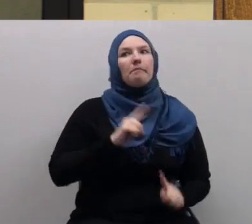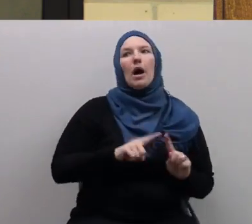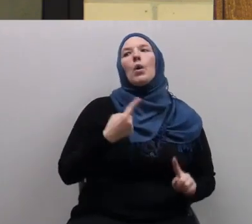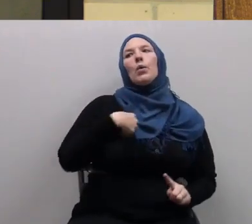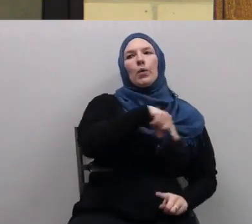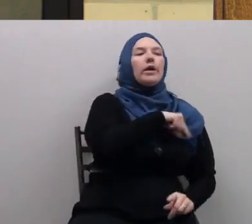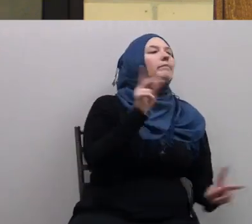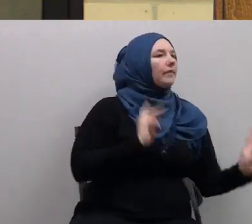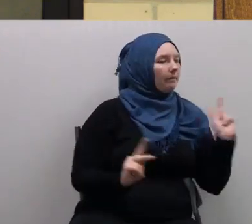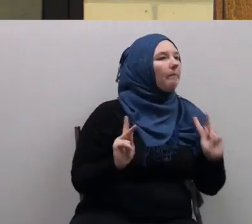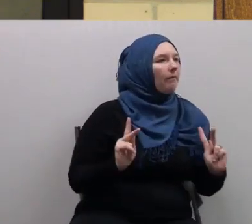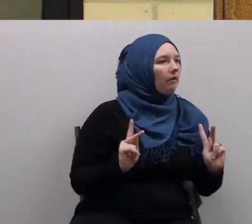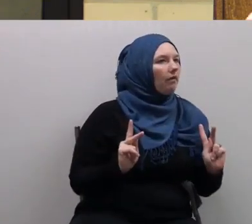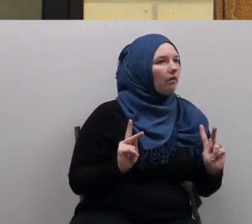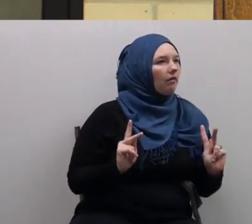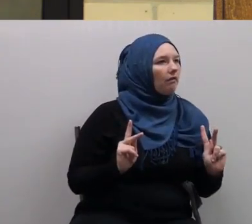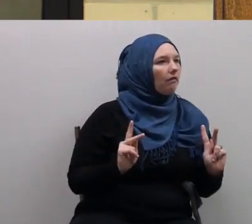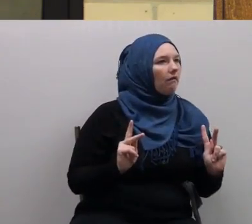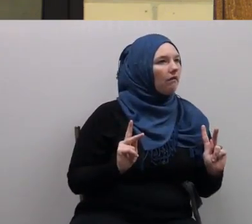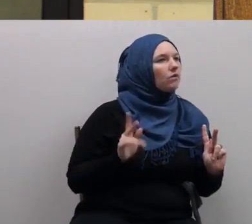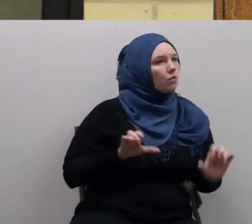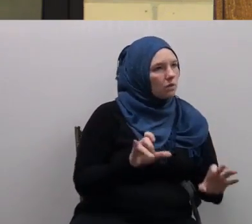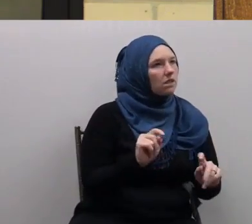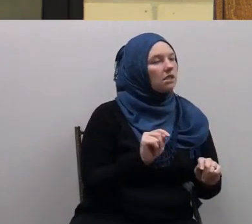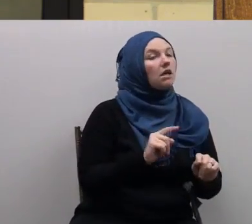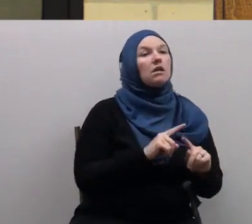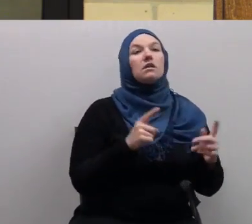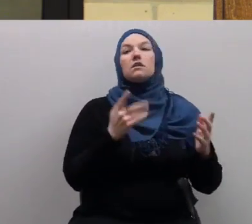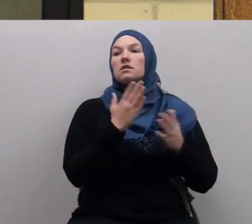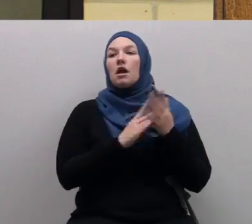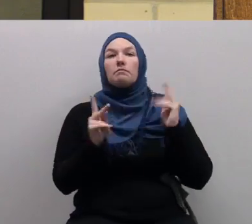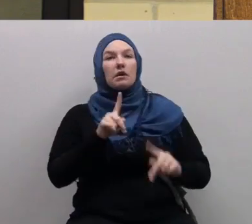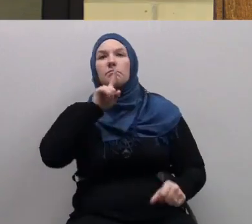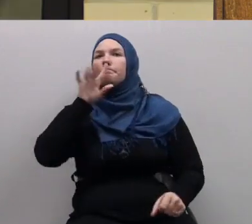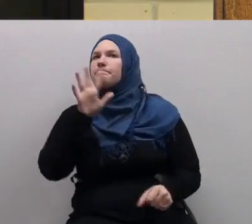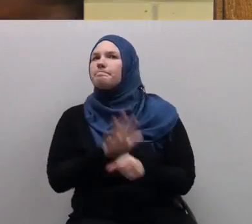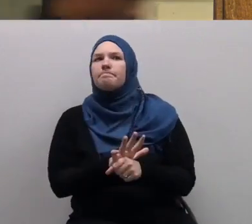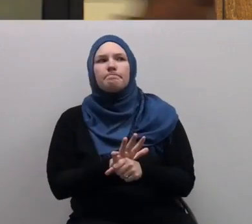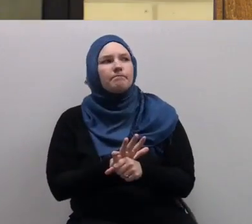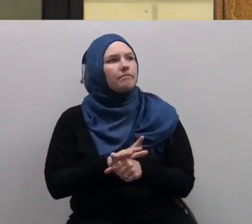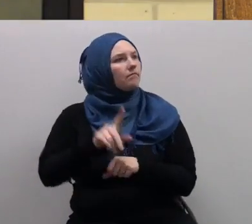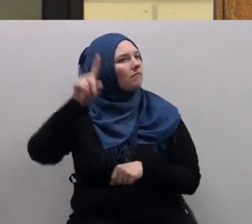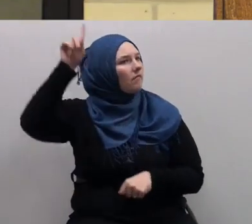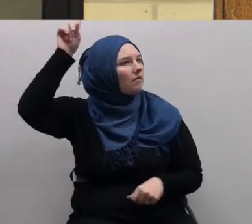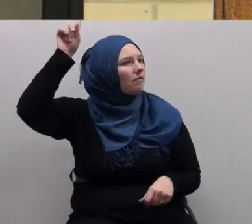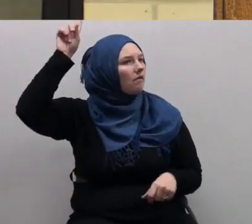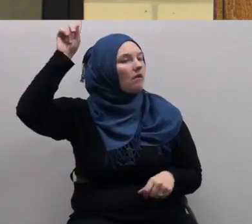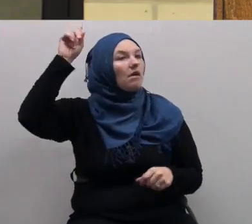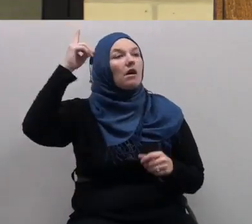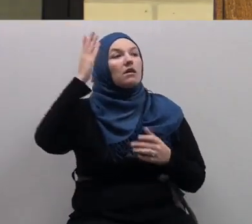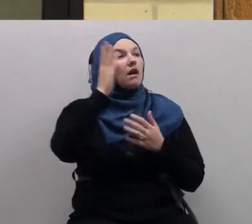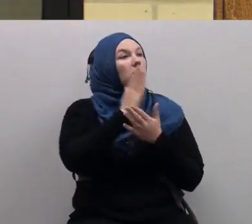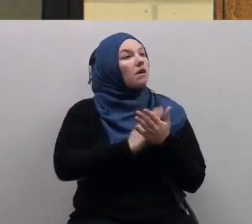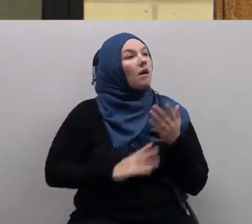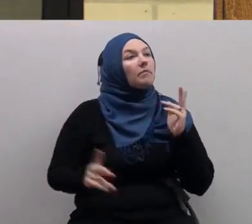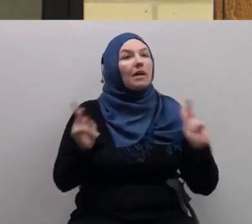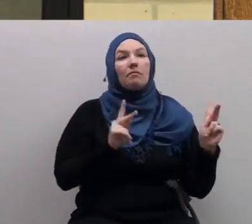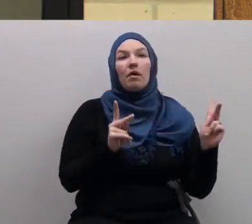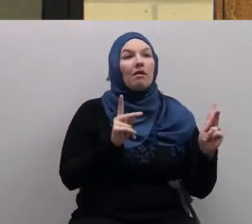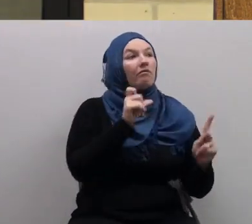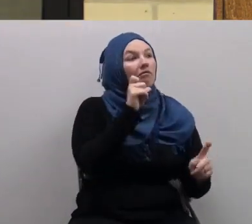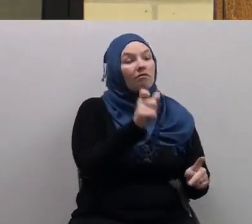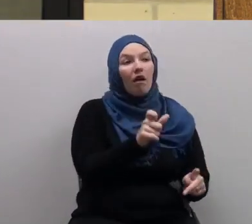despite our commitment to Islam, nor would He do that despite our discipline